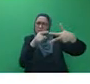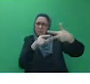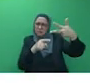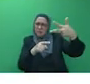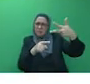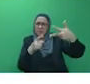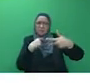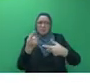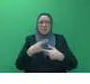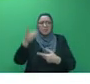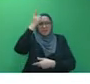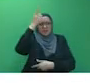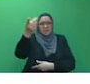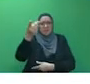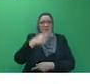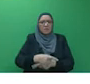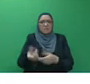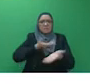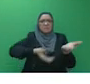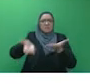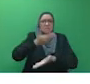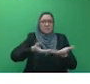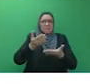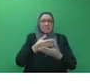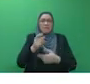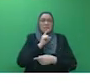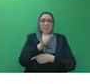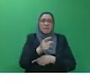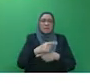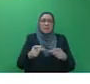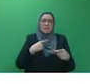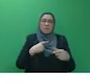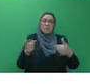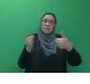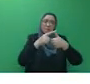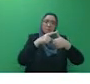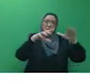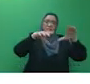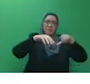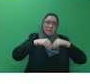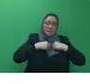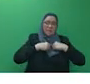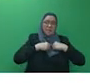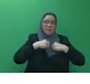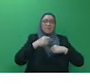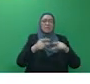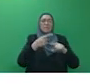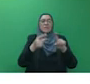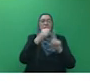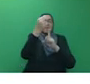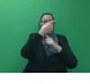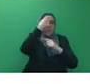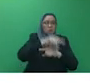which was that one is you had to adapt to the different nuances of